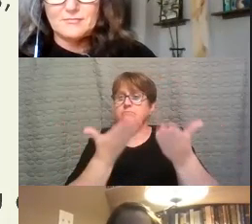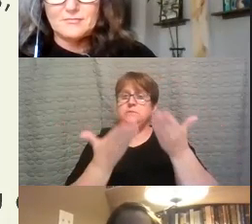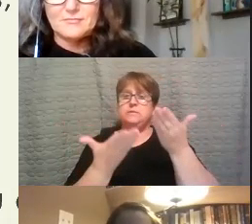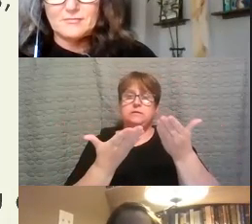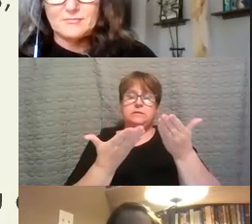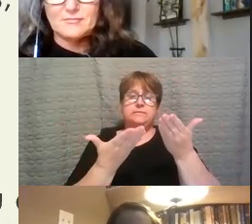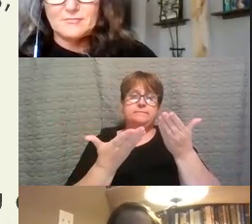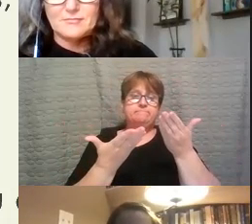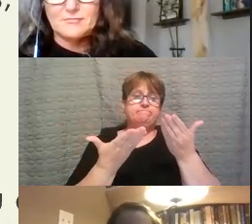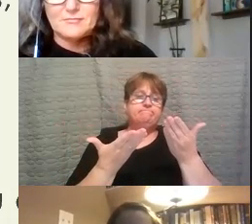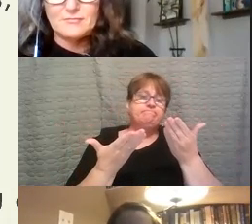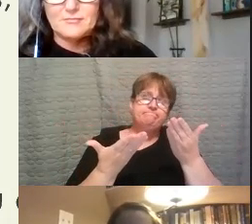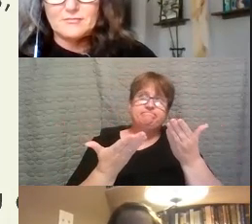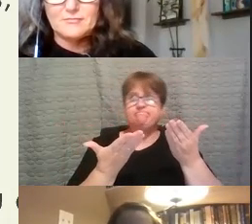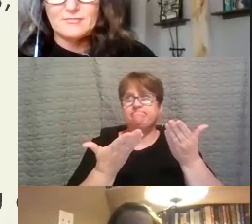are